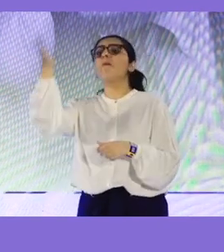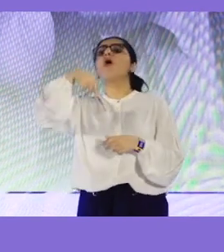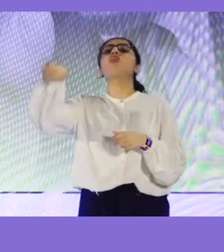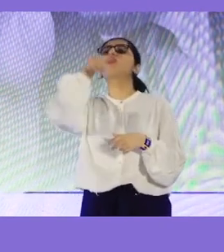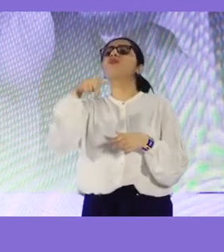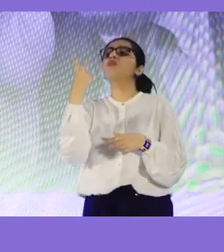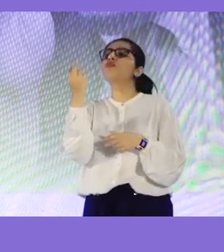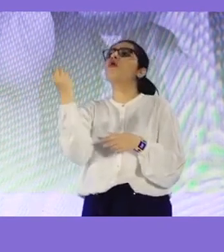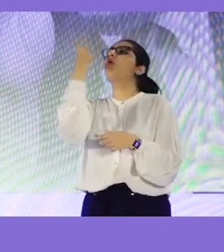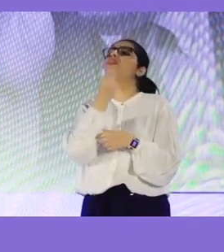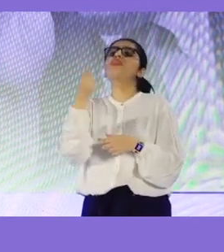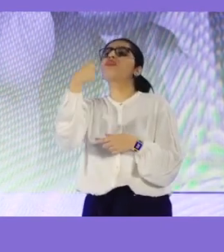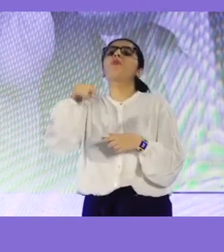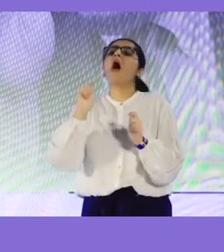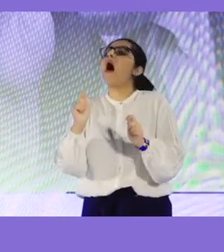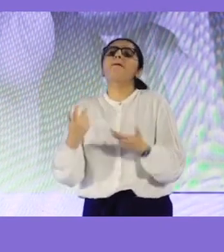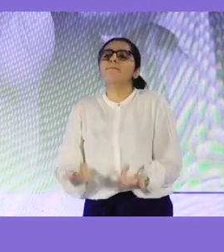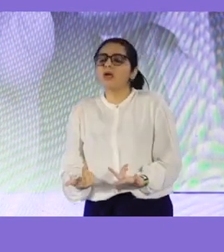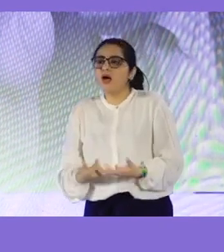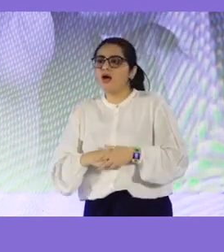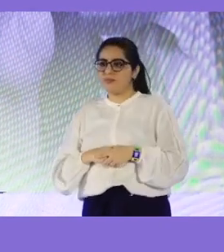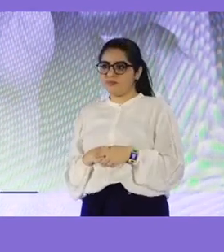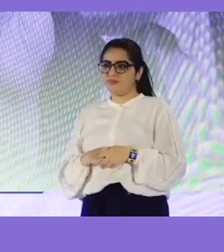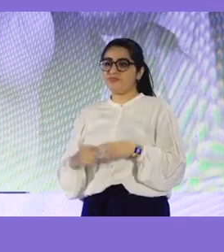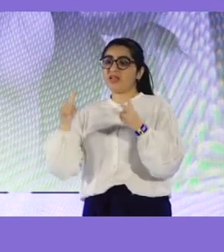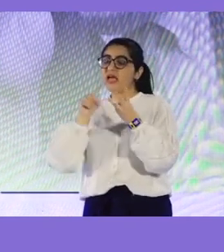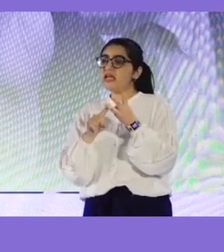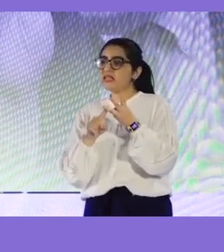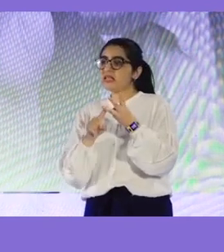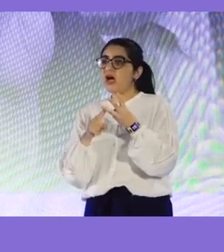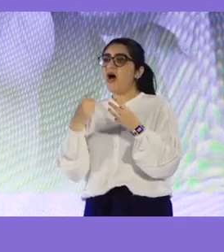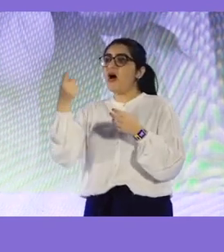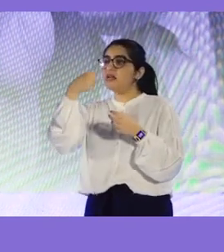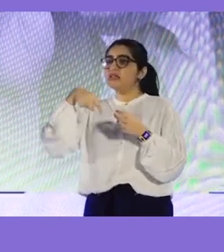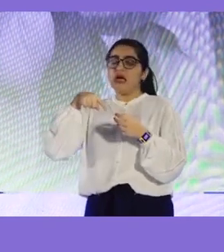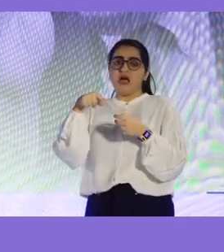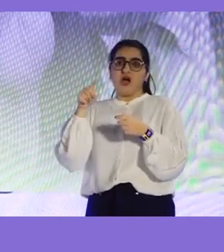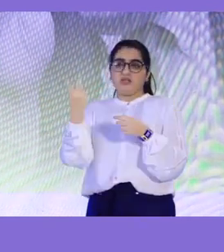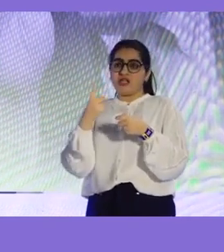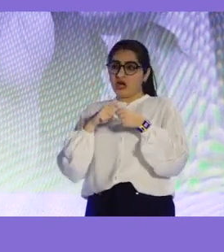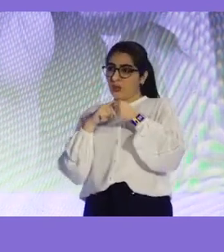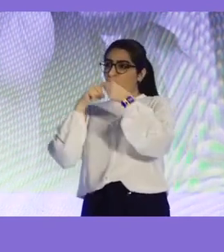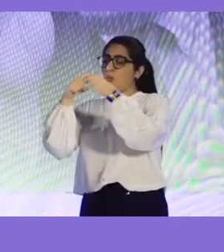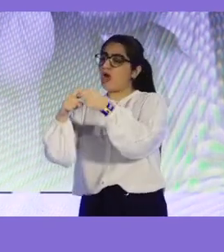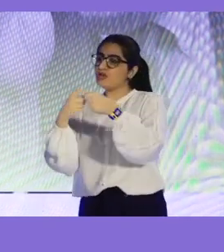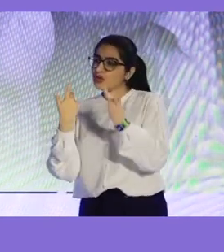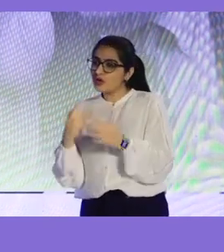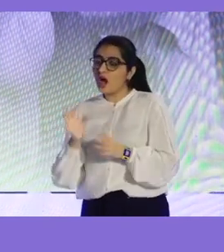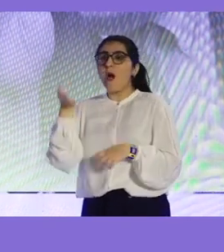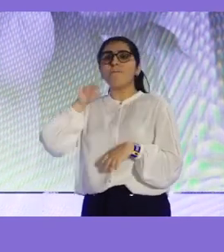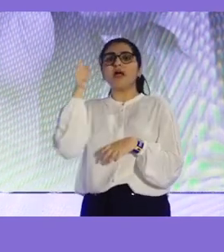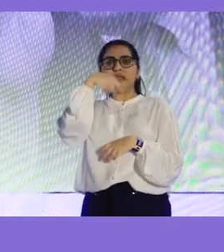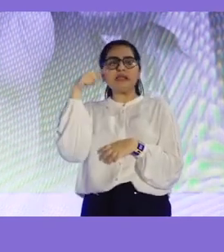of the 2 days? Third, they are not really the type of questions that can be answered, but they are the type of questions that need to be constantly thought